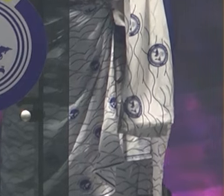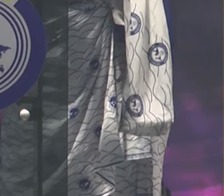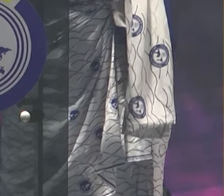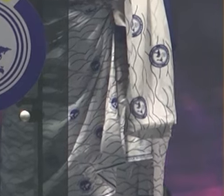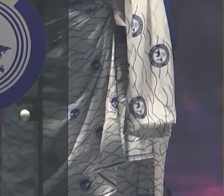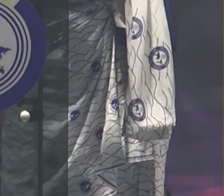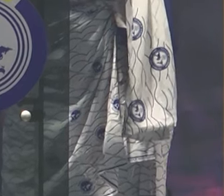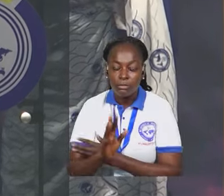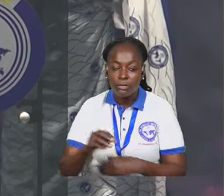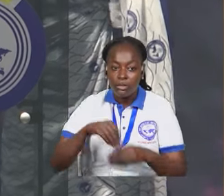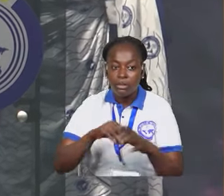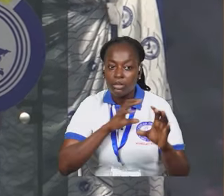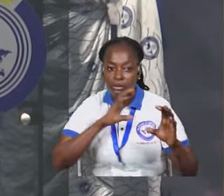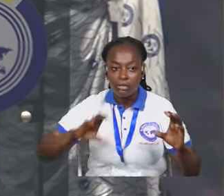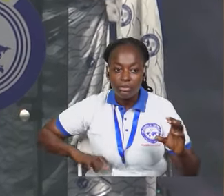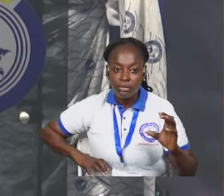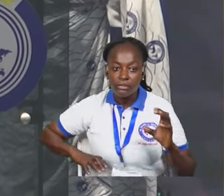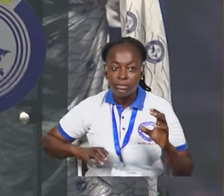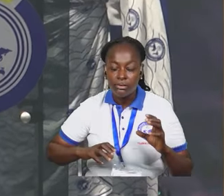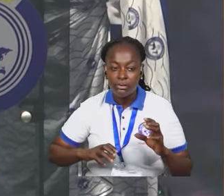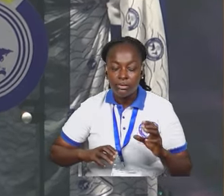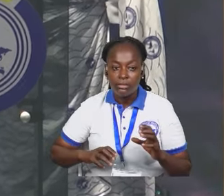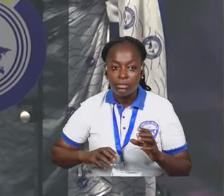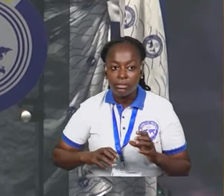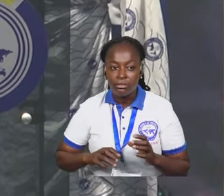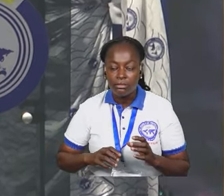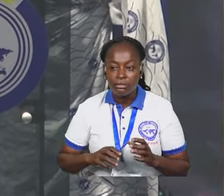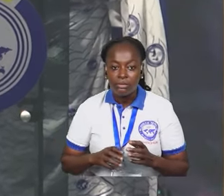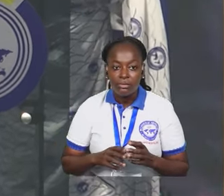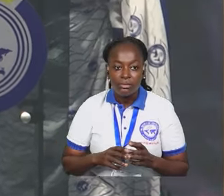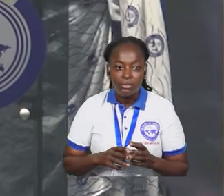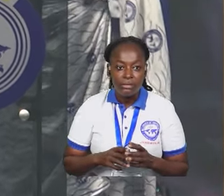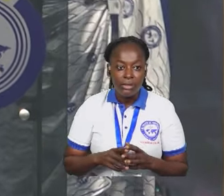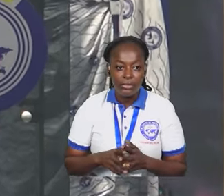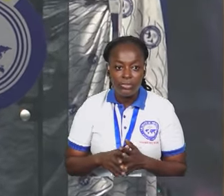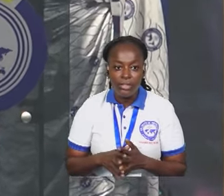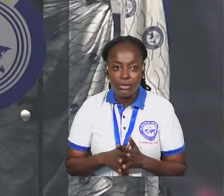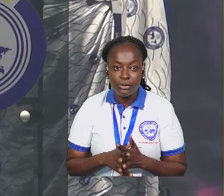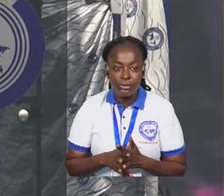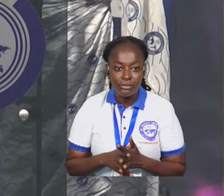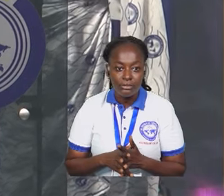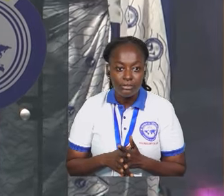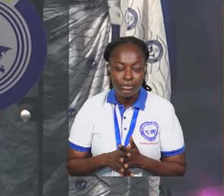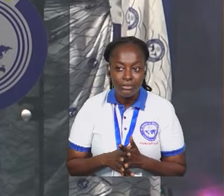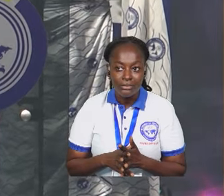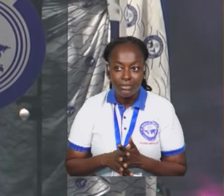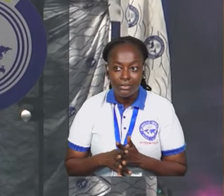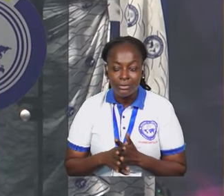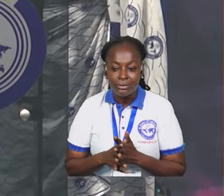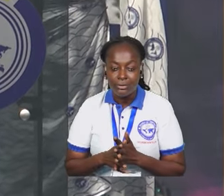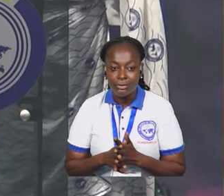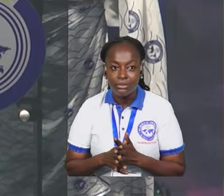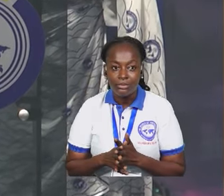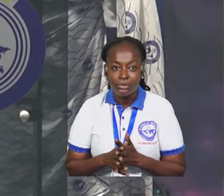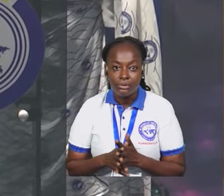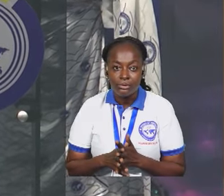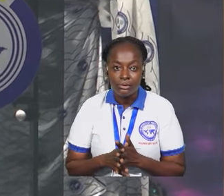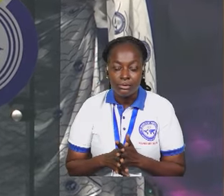Onyankopɔn wo Kristo mu erepata akawiase abɔne ho